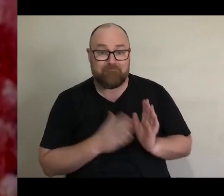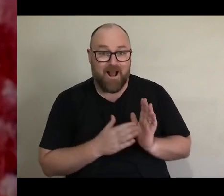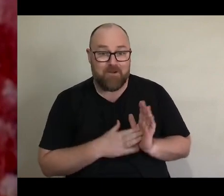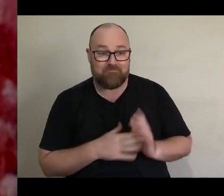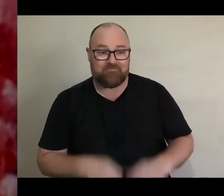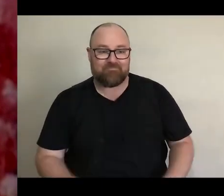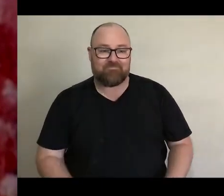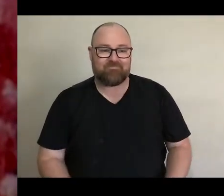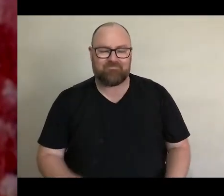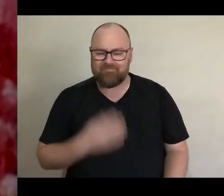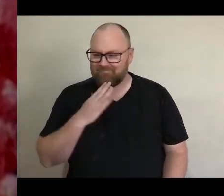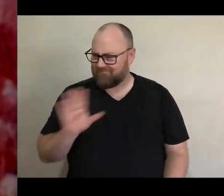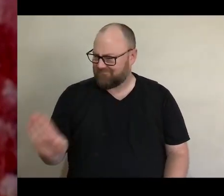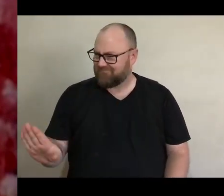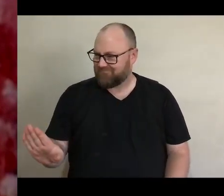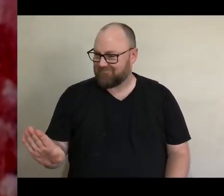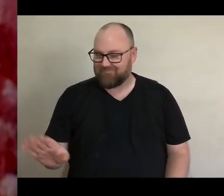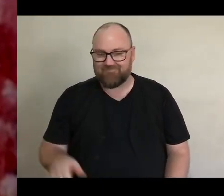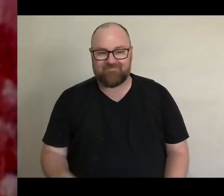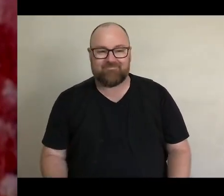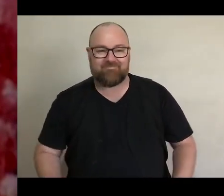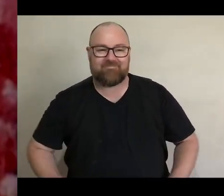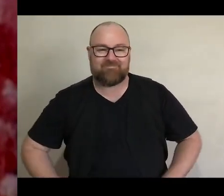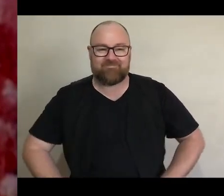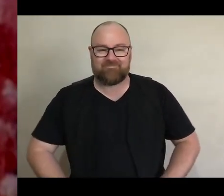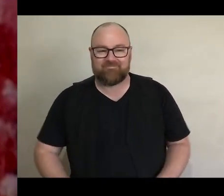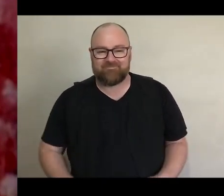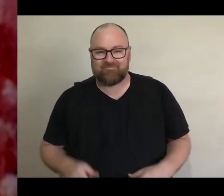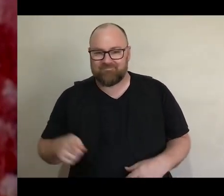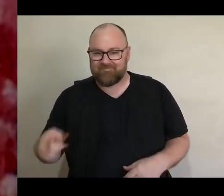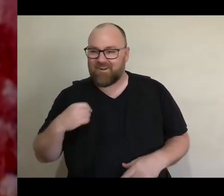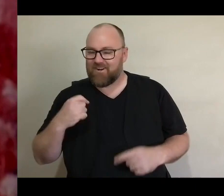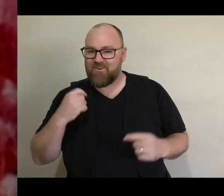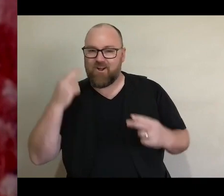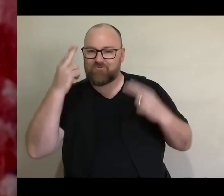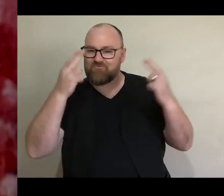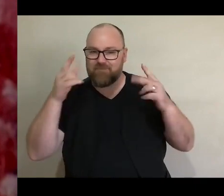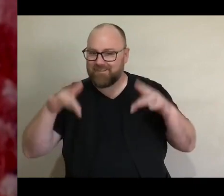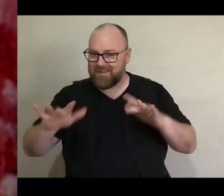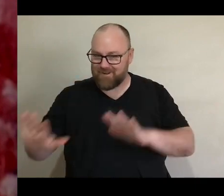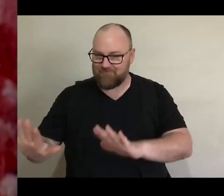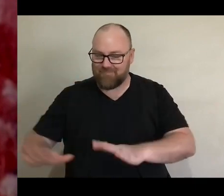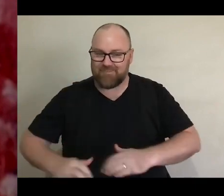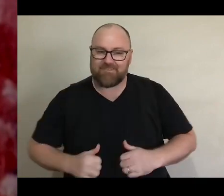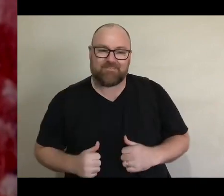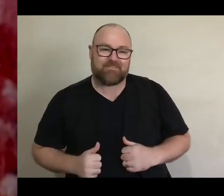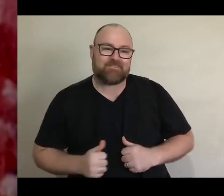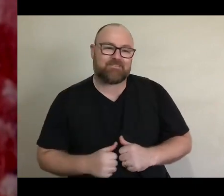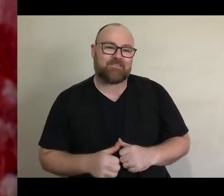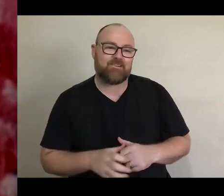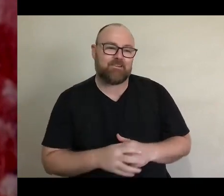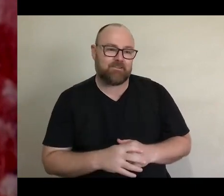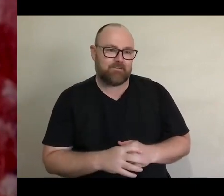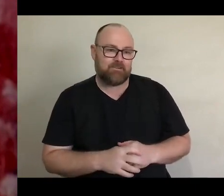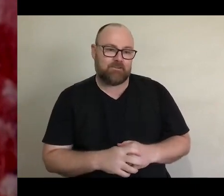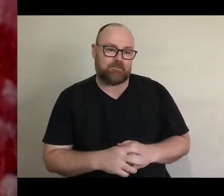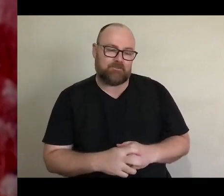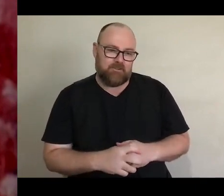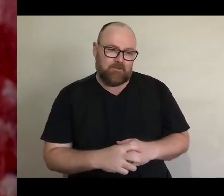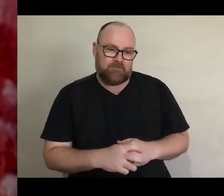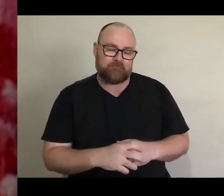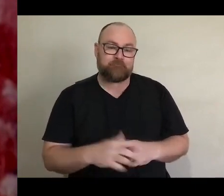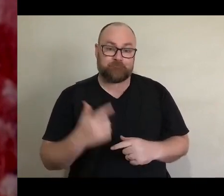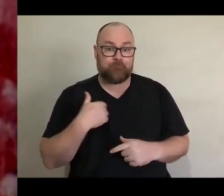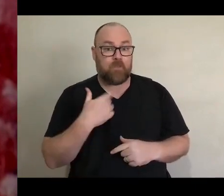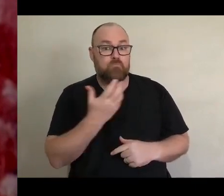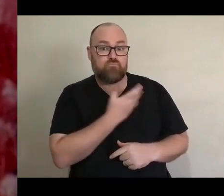you're not from the dreaming yet, aren't you? Oh, Looking I don't know. gorgeous. Oh, there you go. Look, I'm proud. I was getting